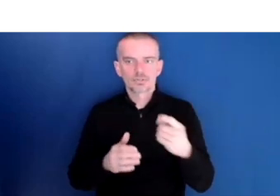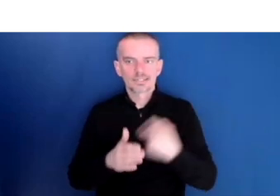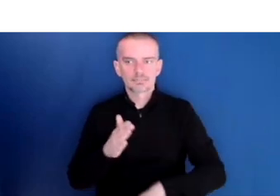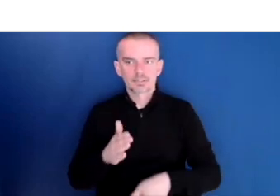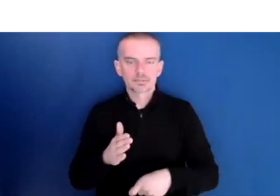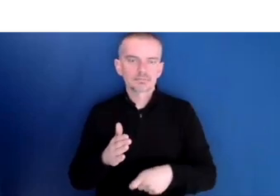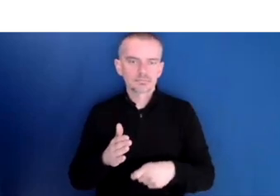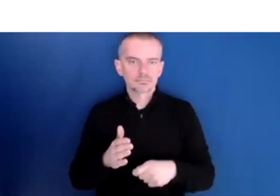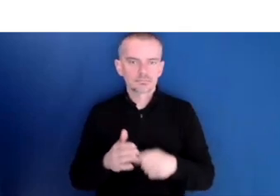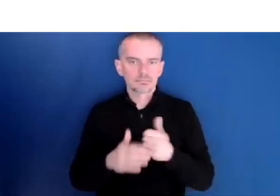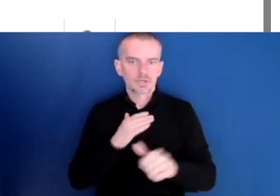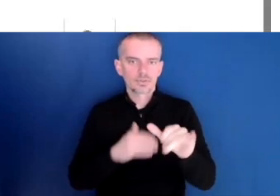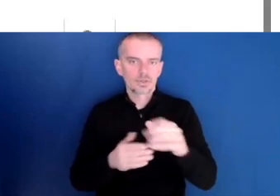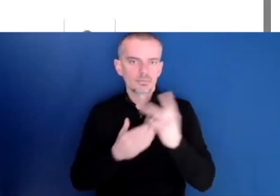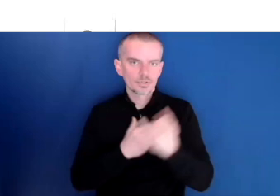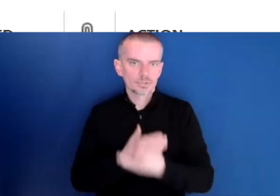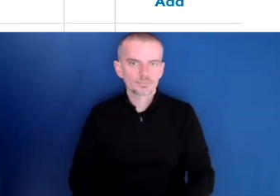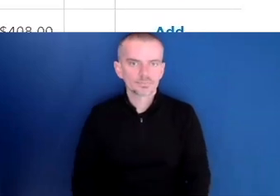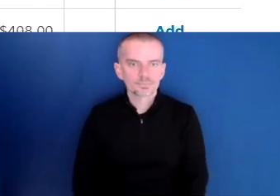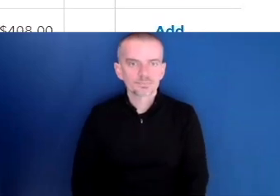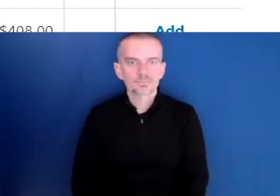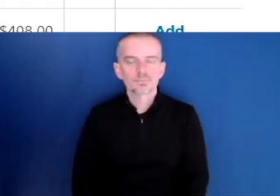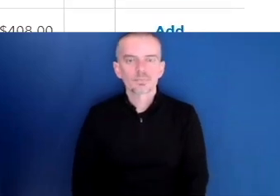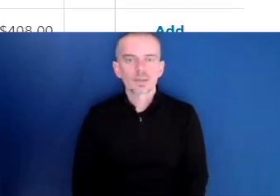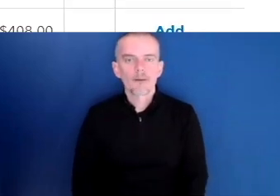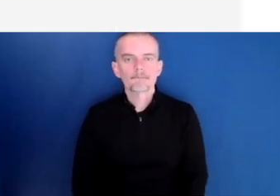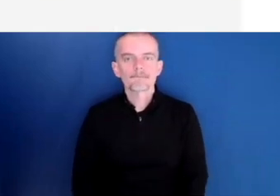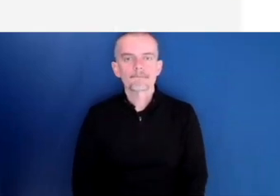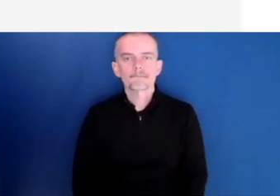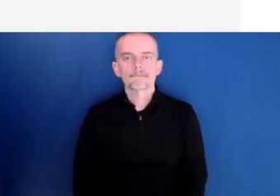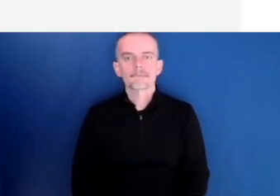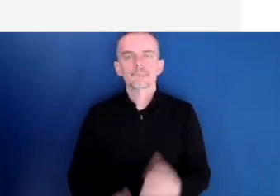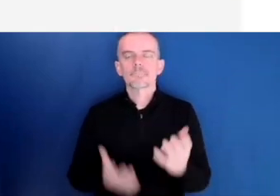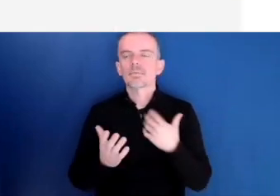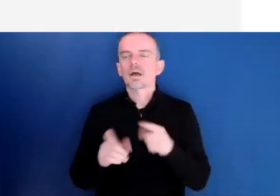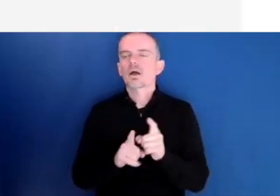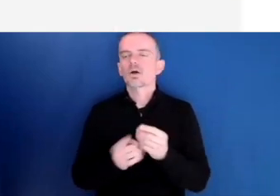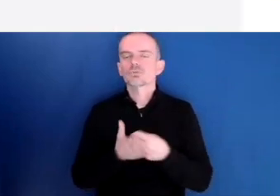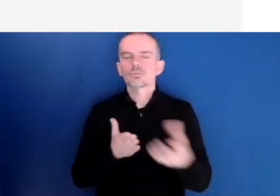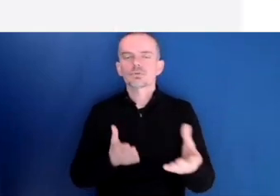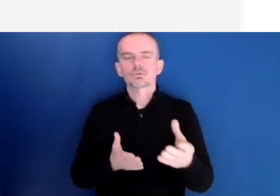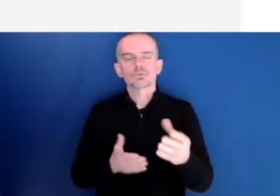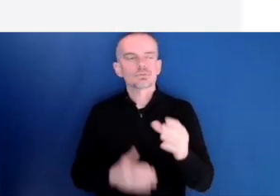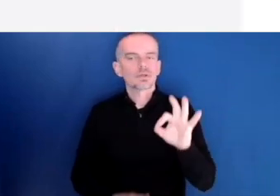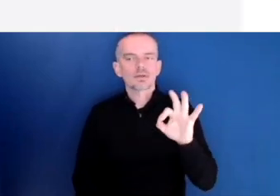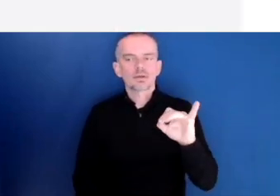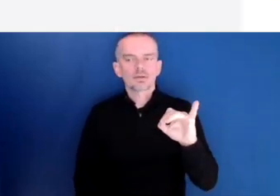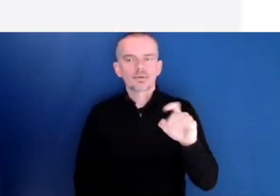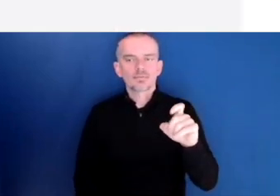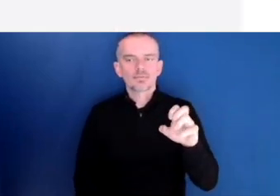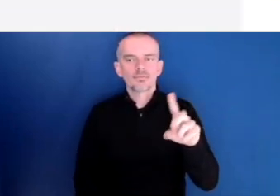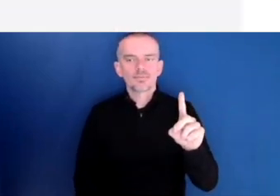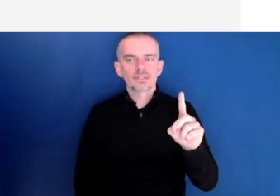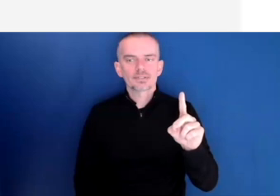project. Now, let's just say I also purchase a fixed asset. So let's say for $1,200, I